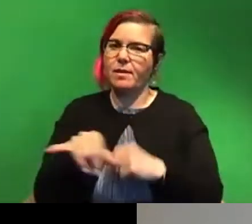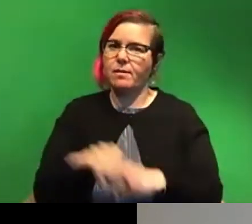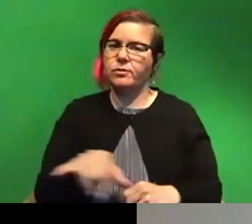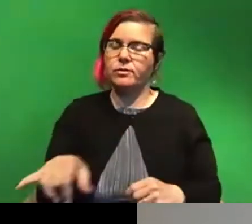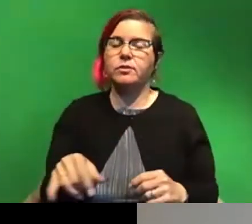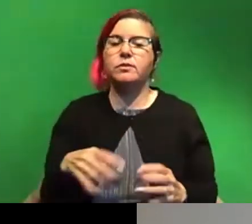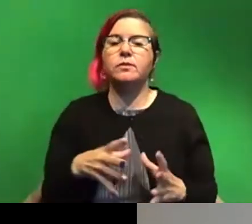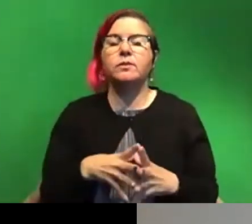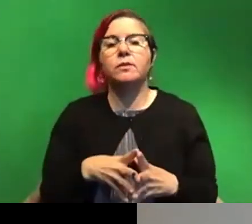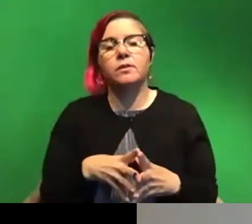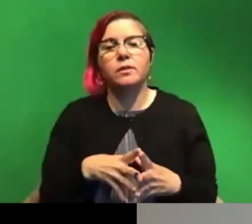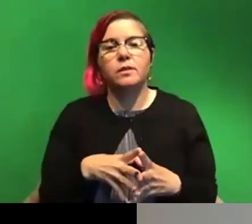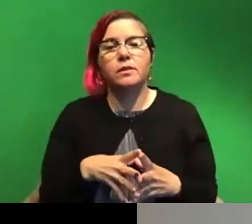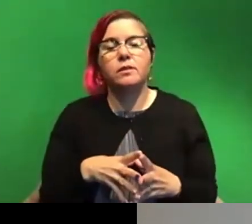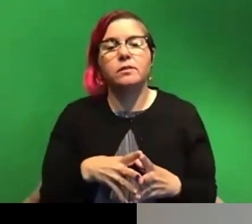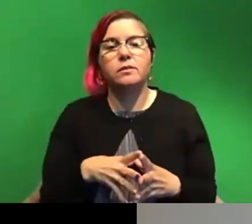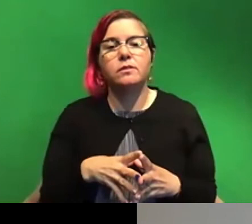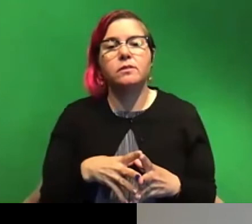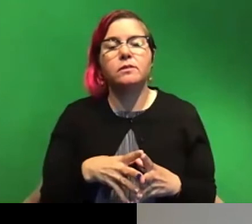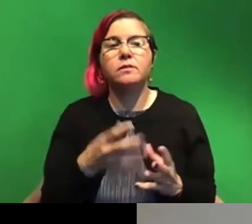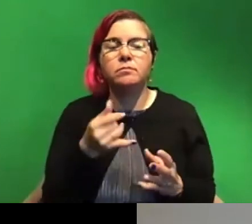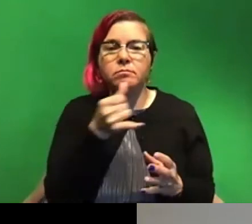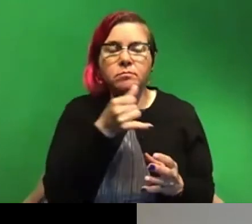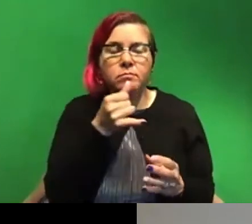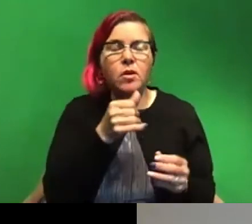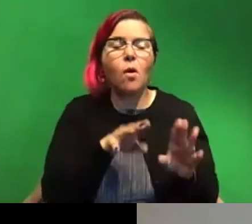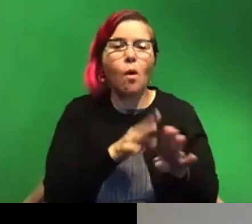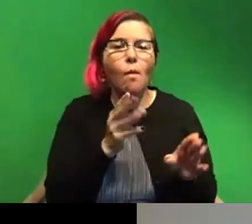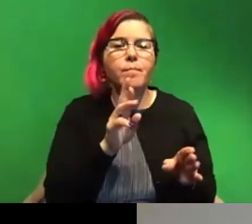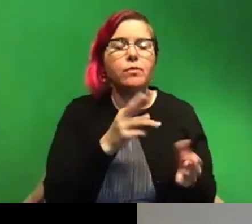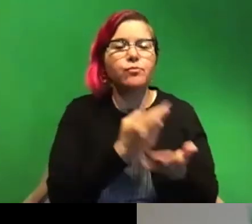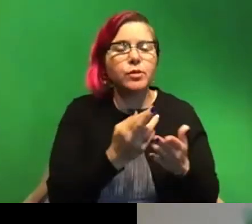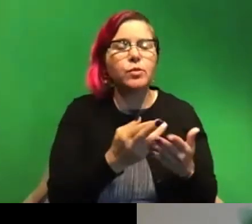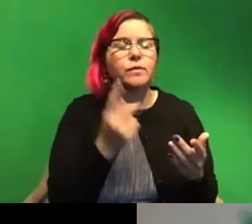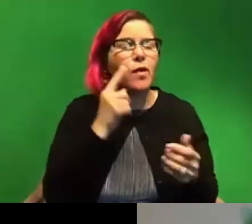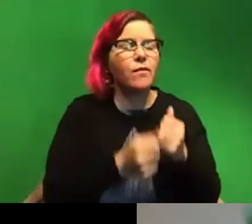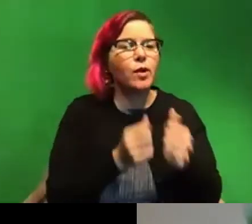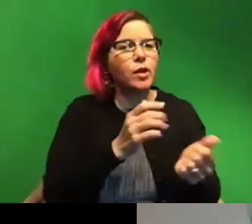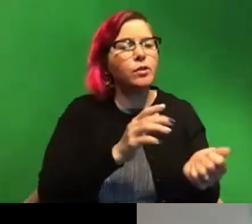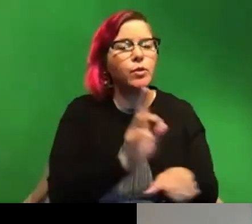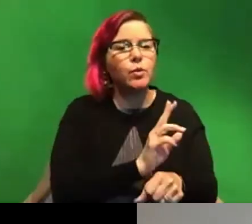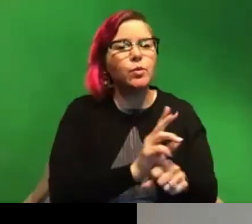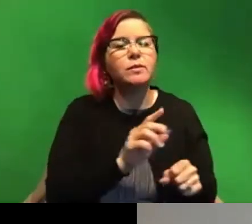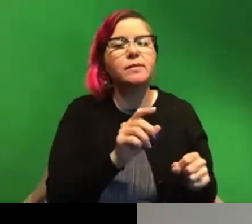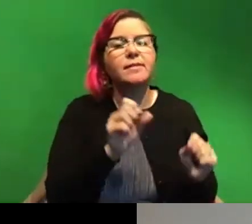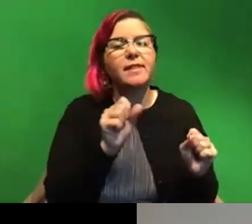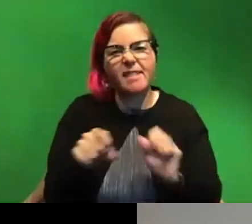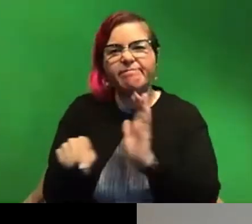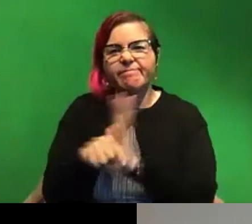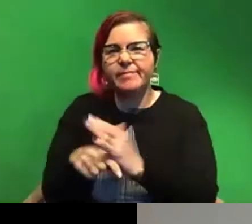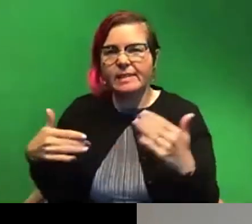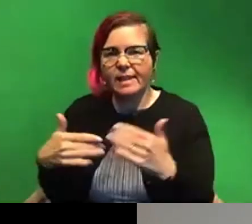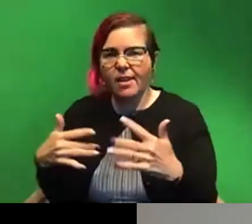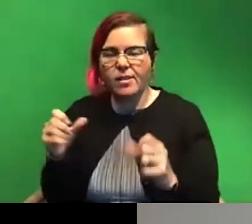there being all of these open resources for everyone to use is that there can also be really scary things in there that other people can get their hands